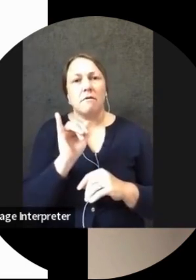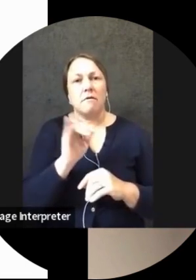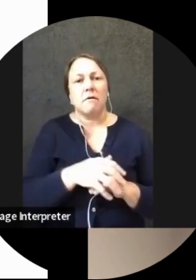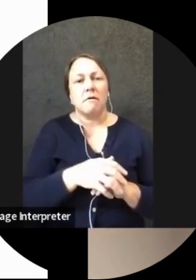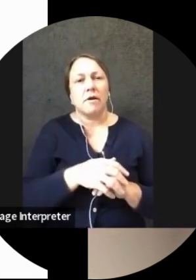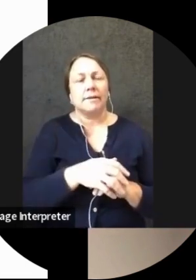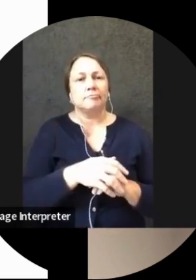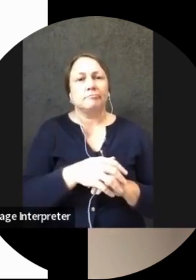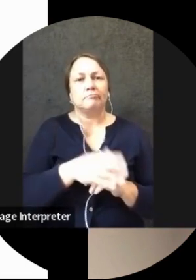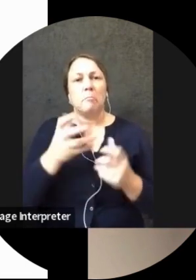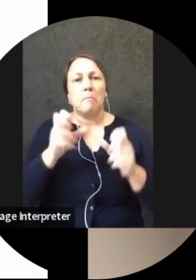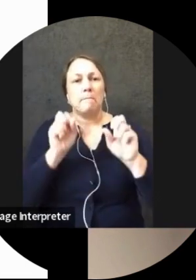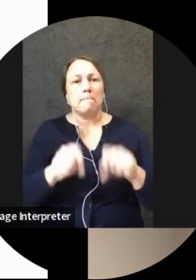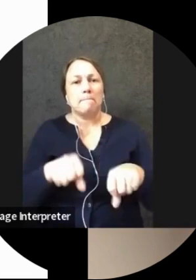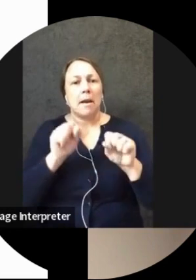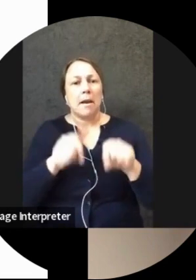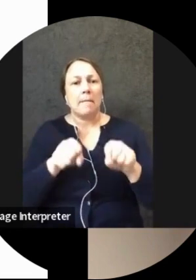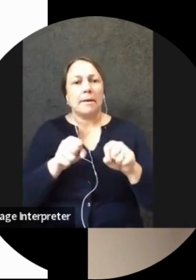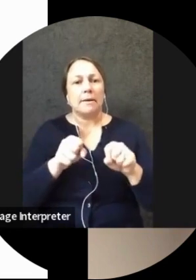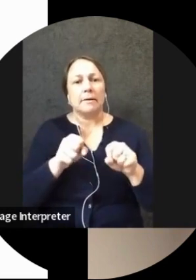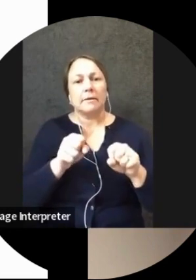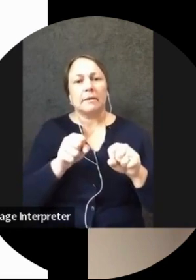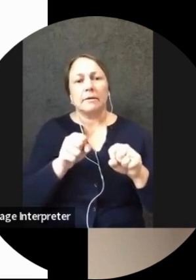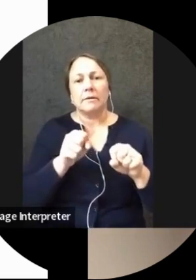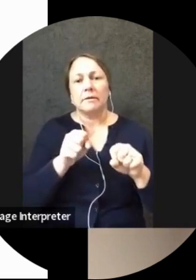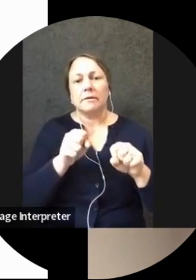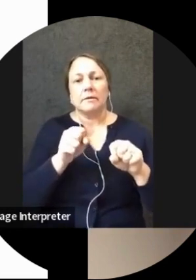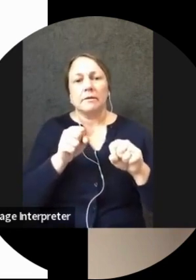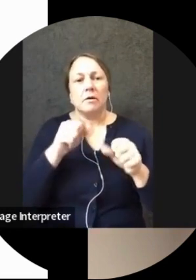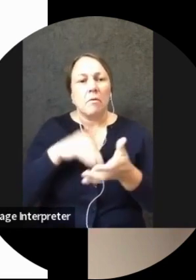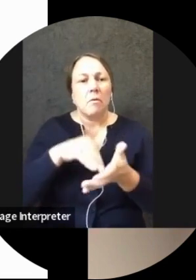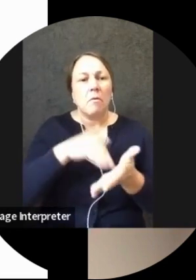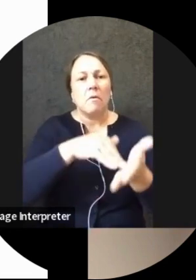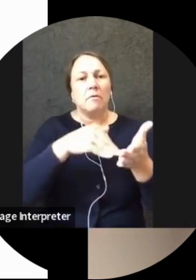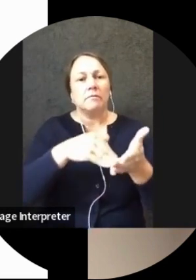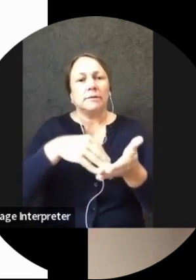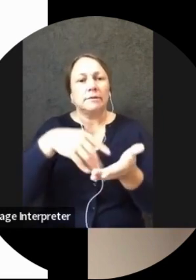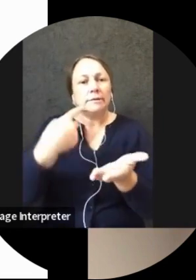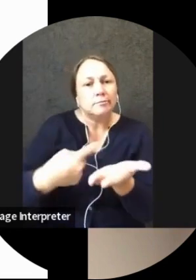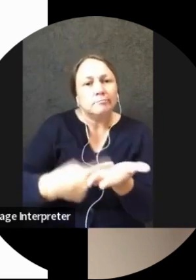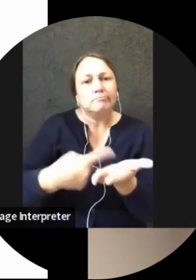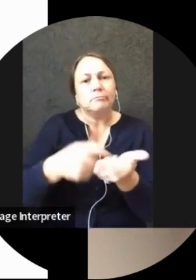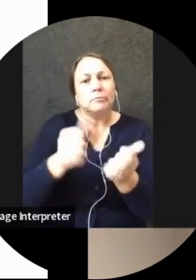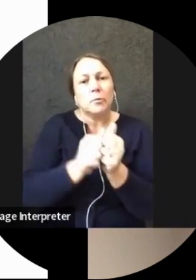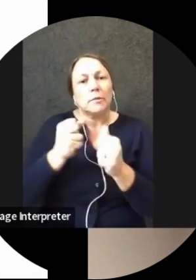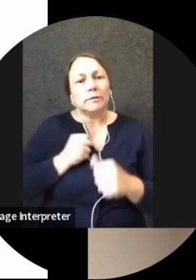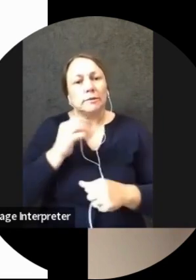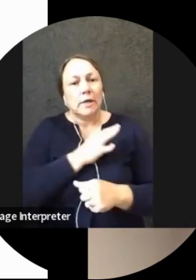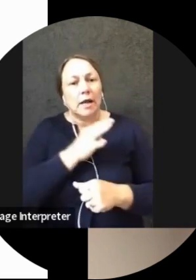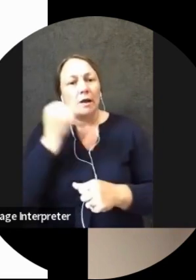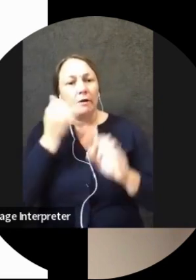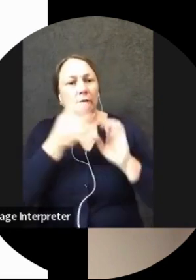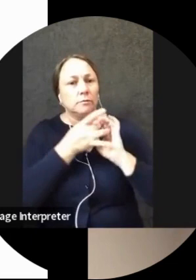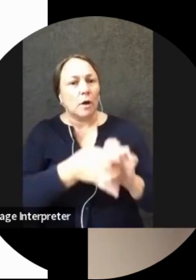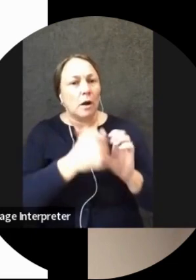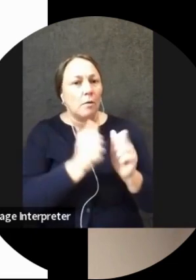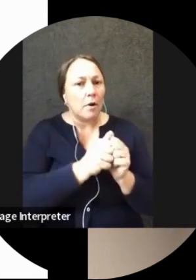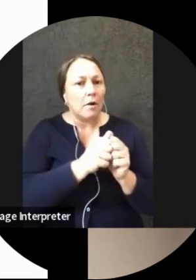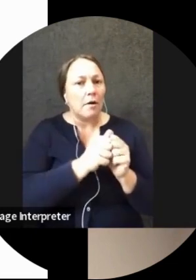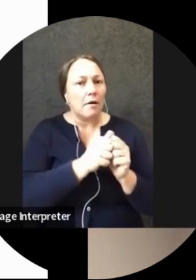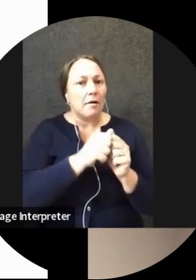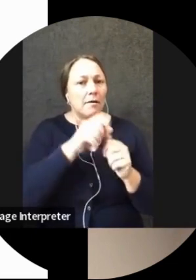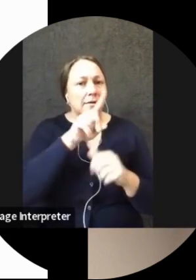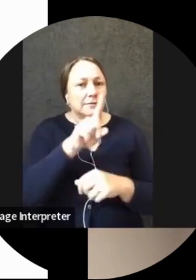that may be covered or not, there's often a debate among other staff whether it's related. So the